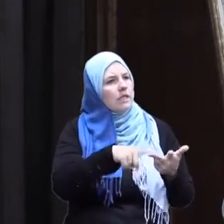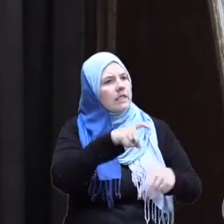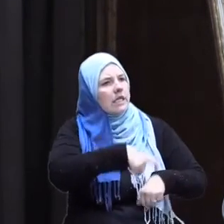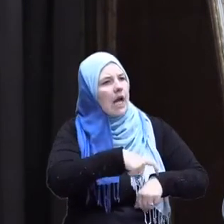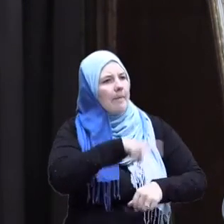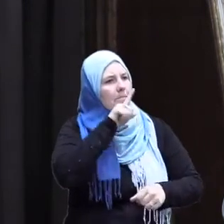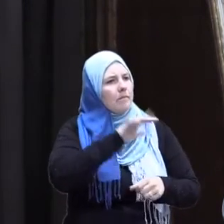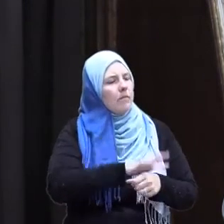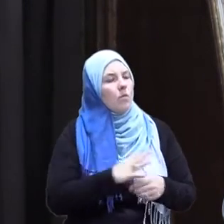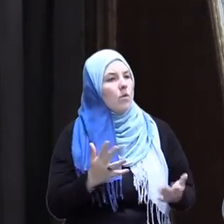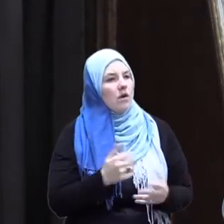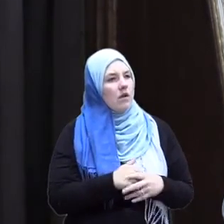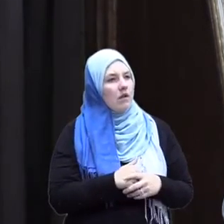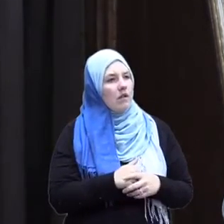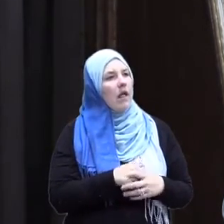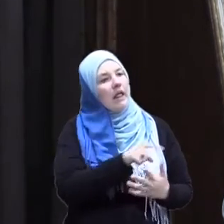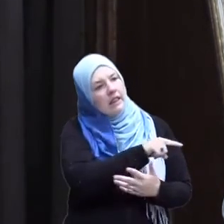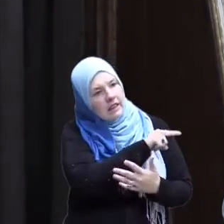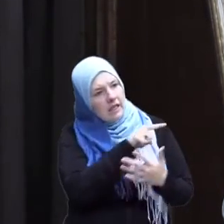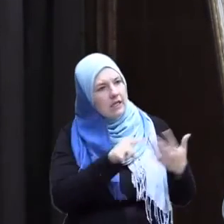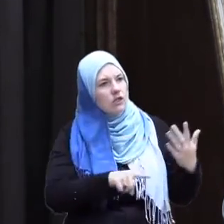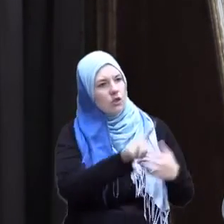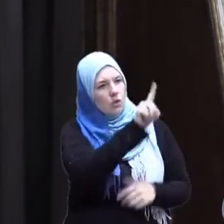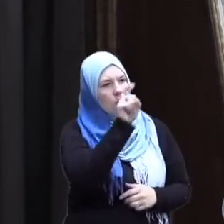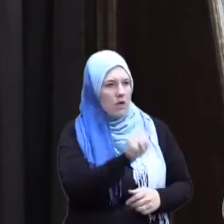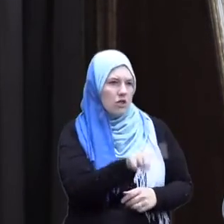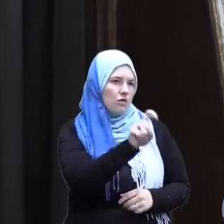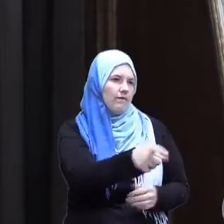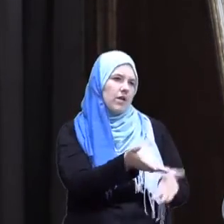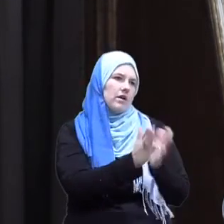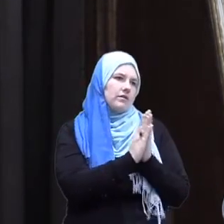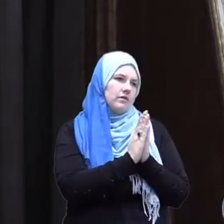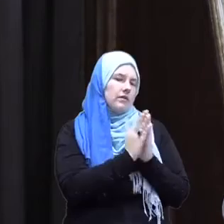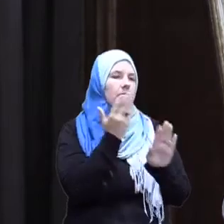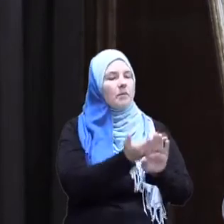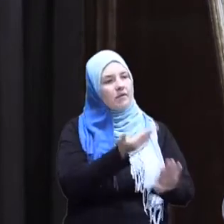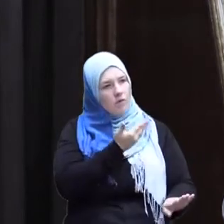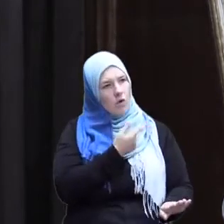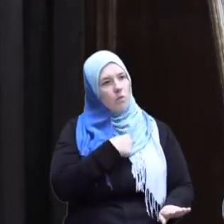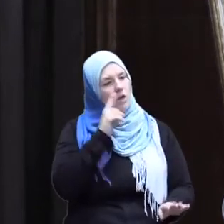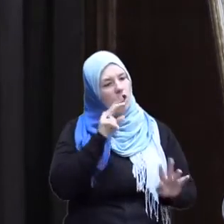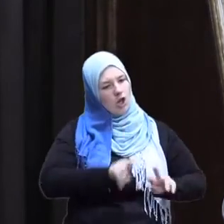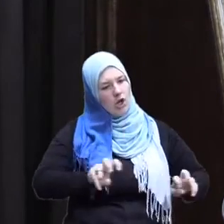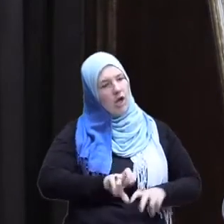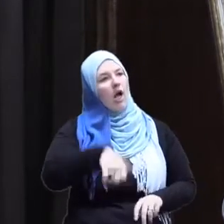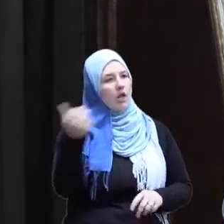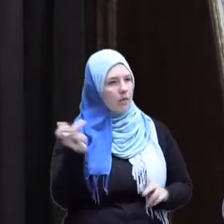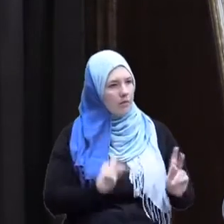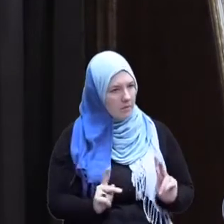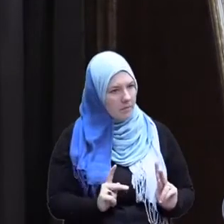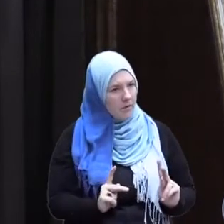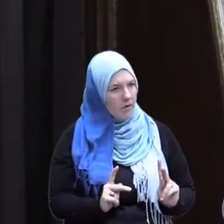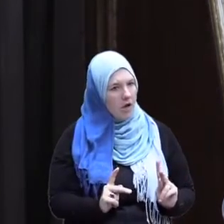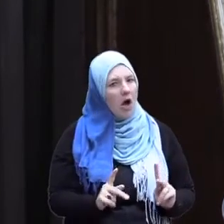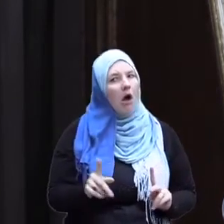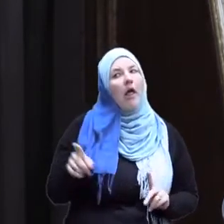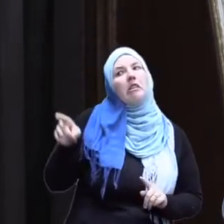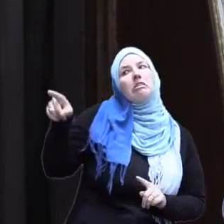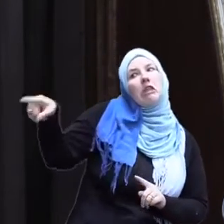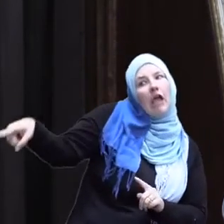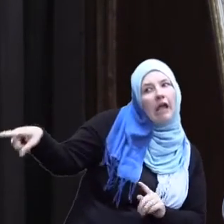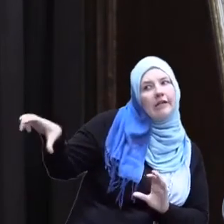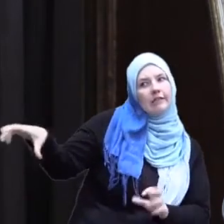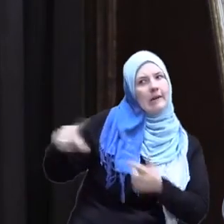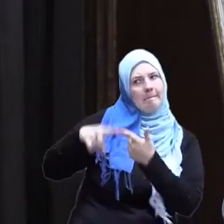to? These are the questions we need to ask. Before we look at others and say, they were,